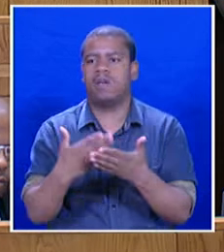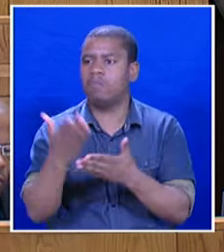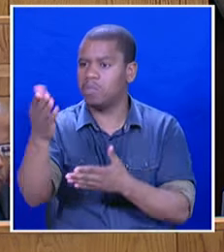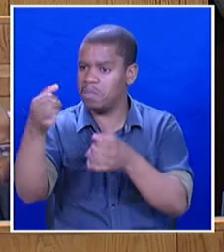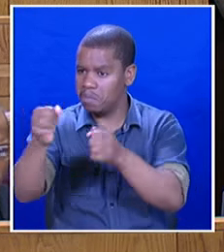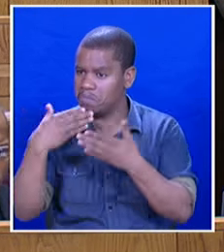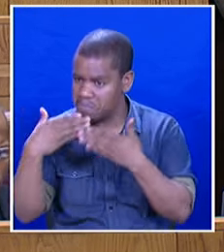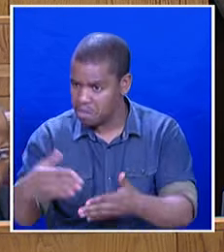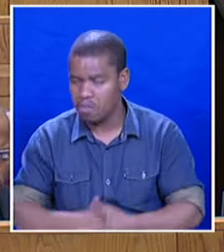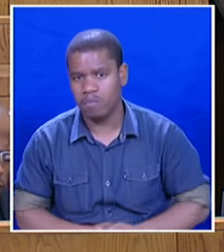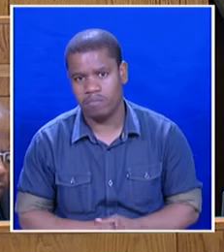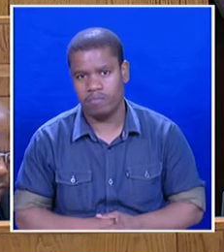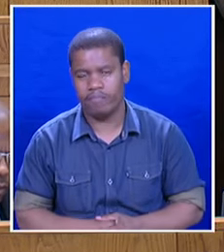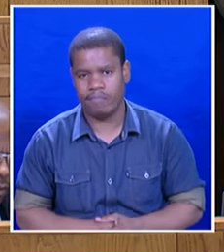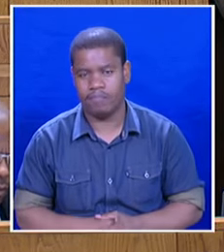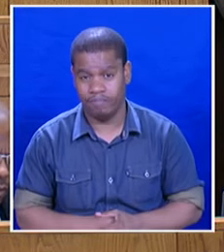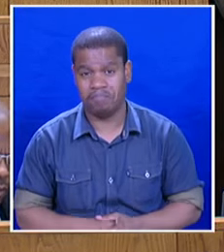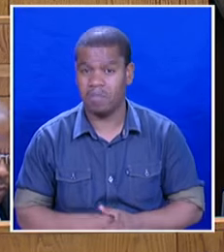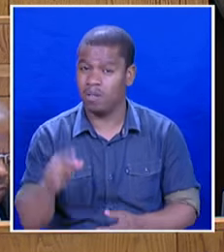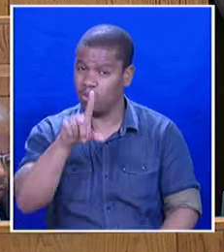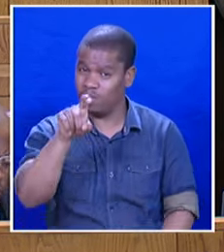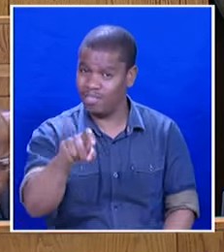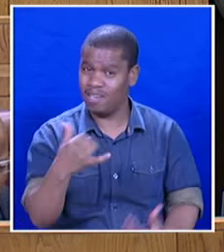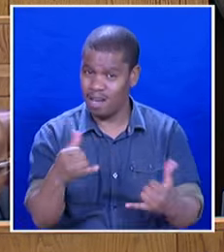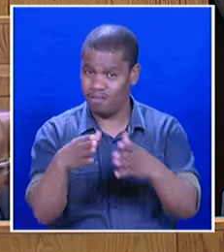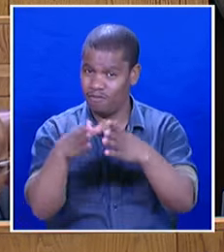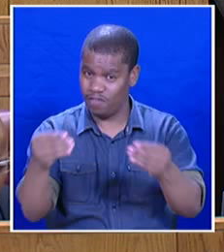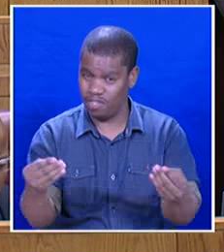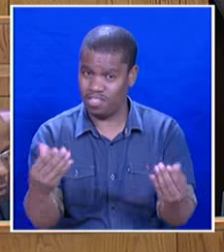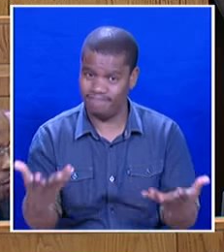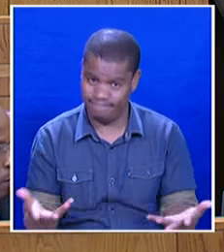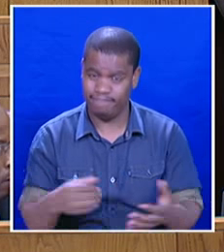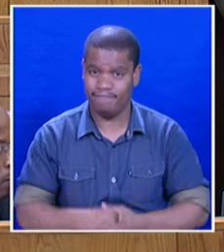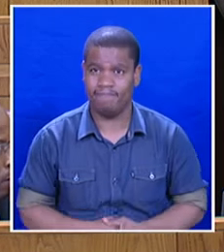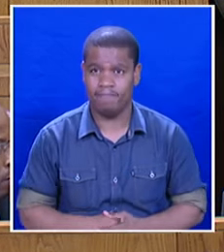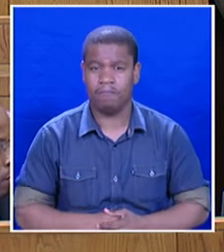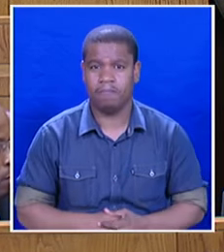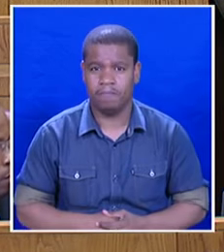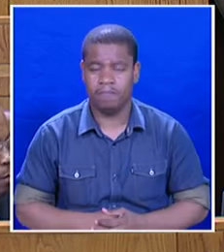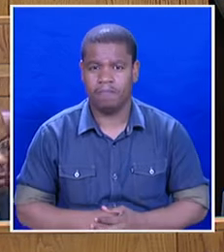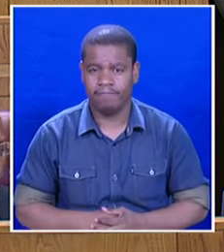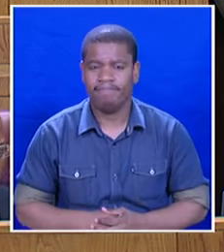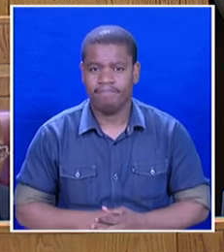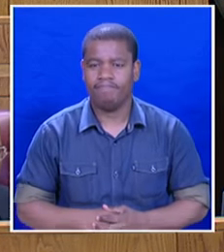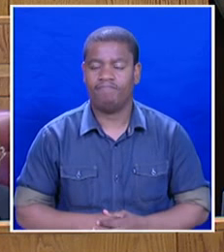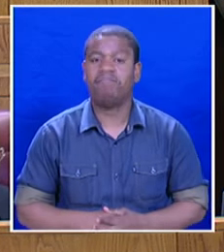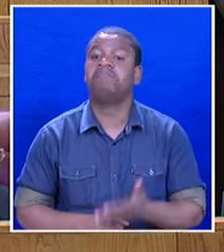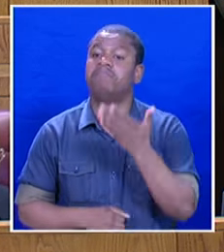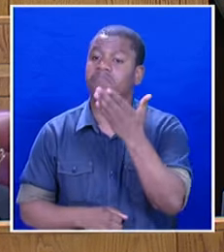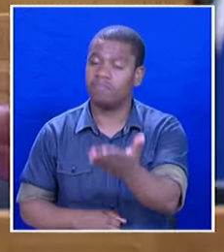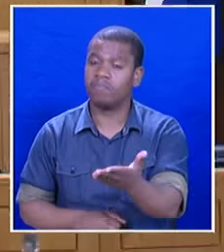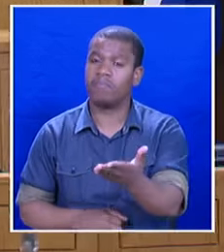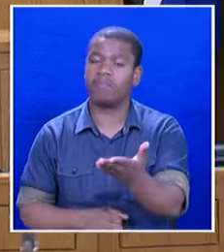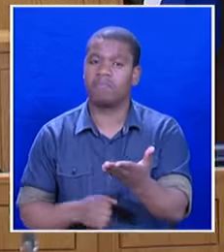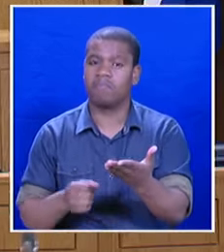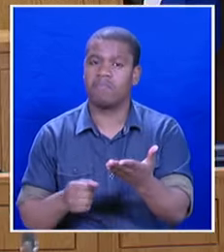this concludes our question session for today. We wish to take this opportunity, sir, to thank